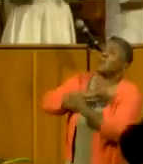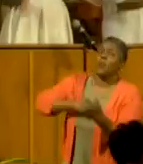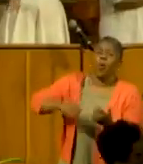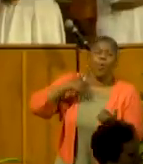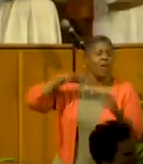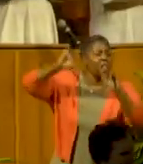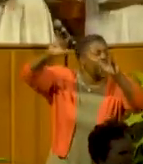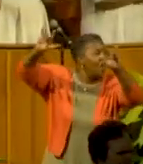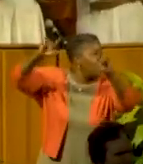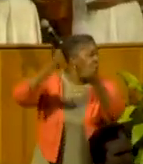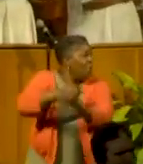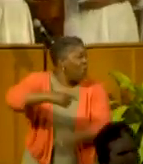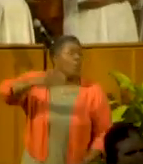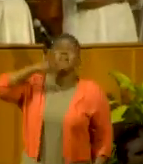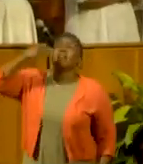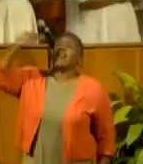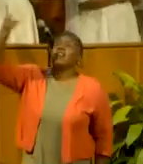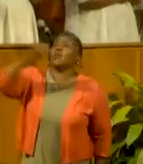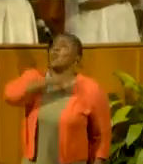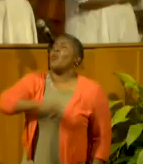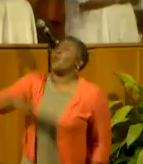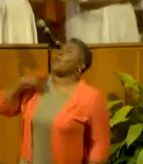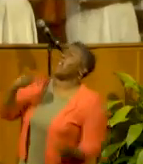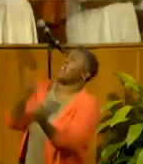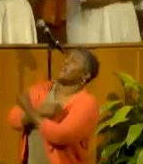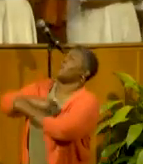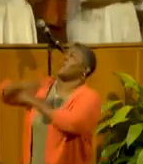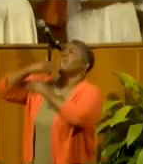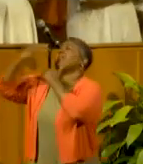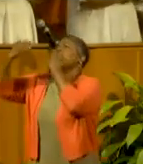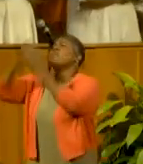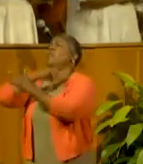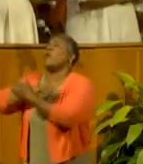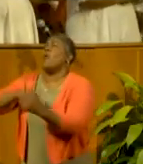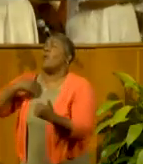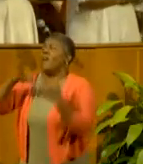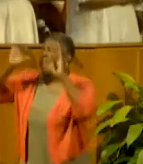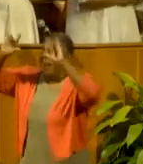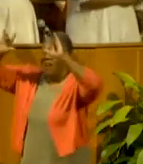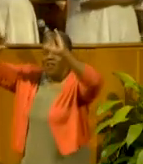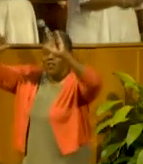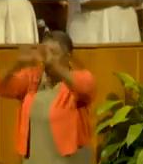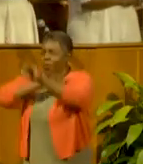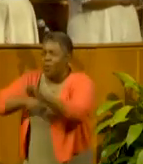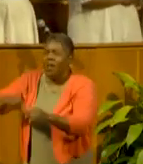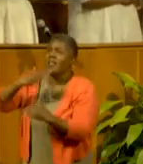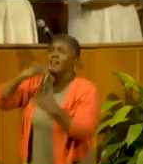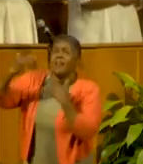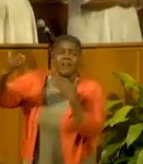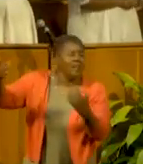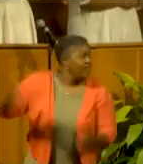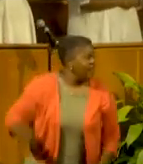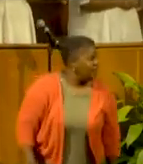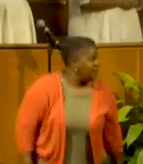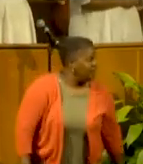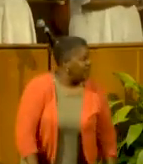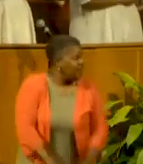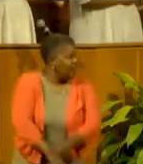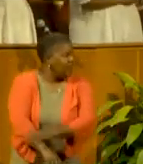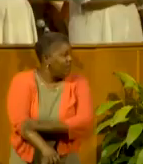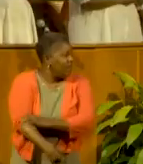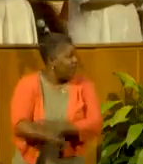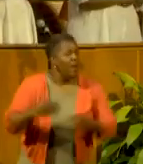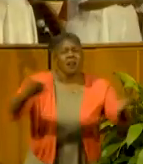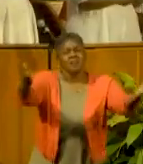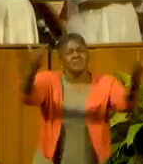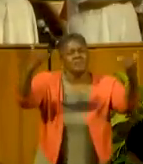love you and we thank you and we love you and we thank you for who you are, for waking us up this morning and starting us